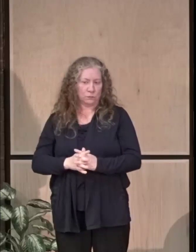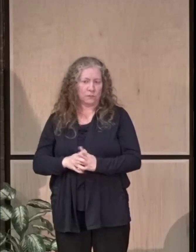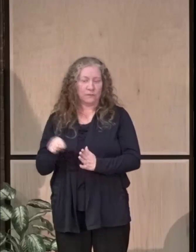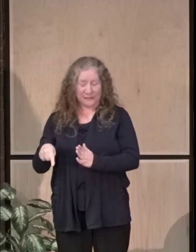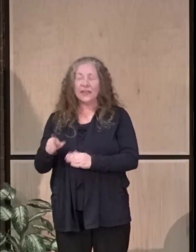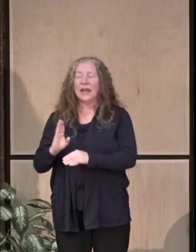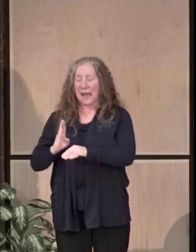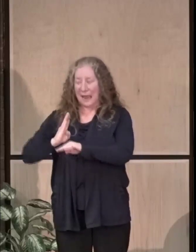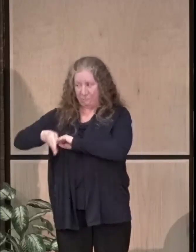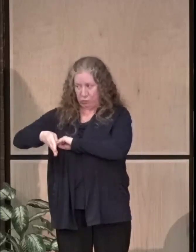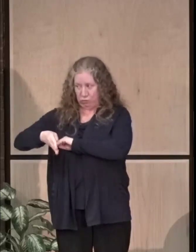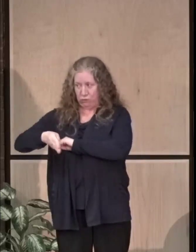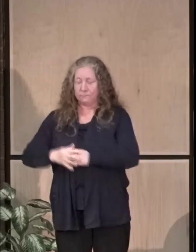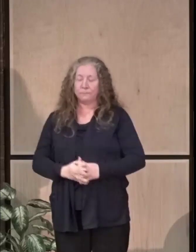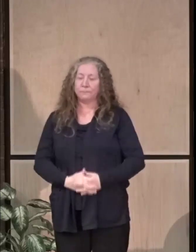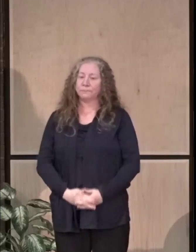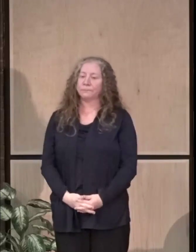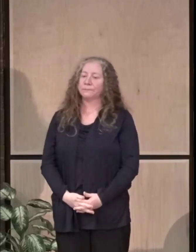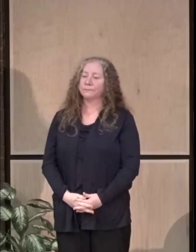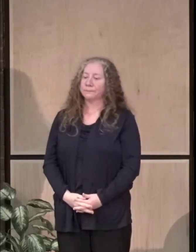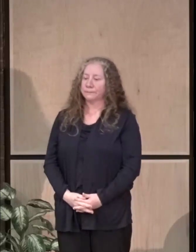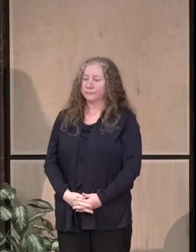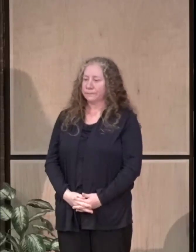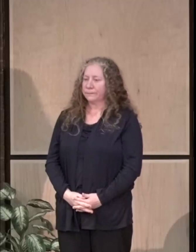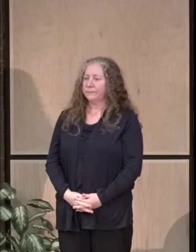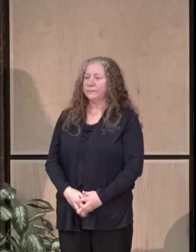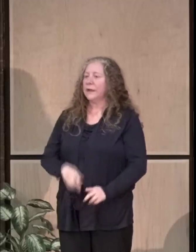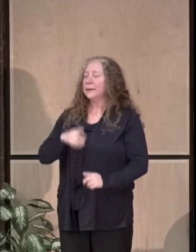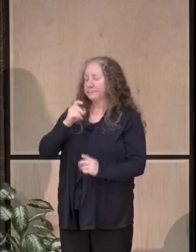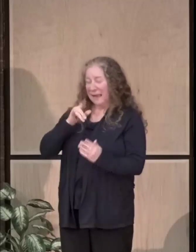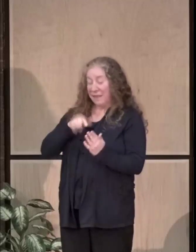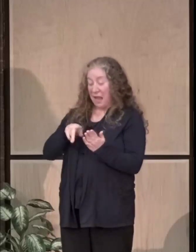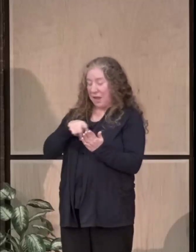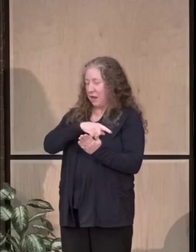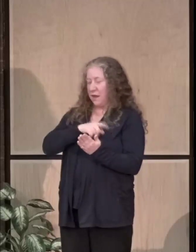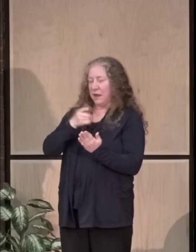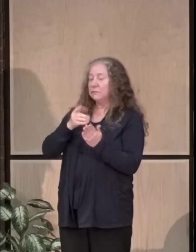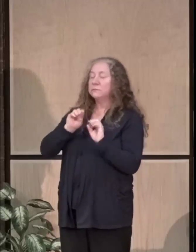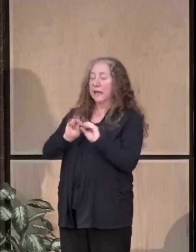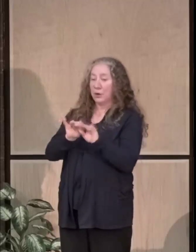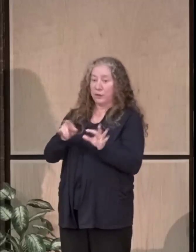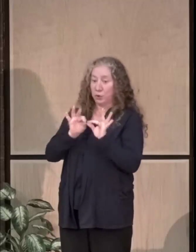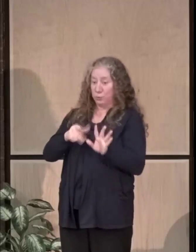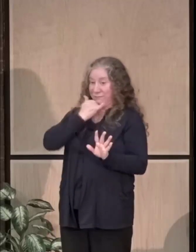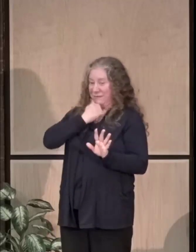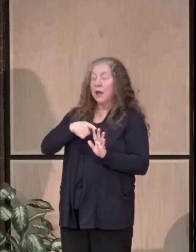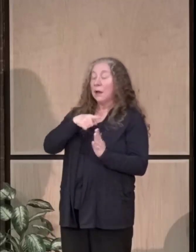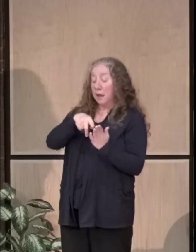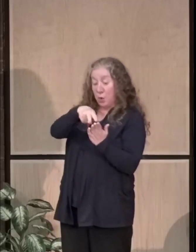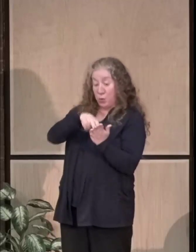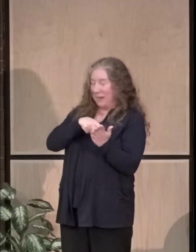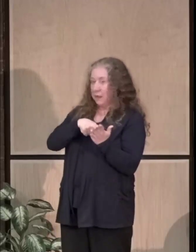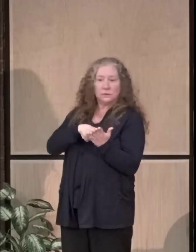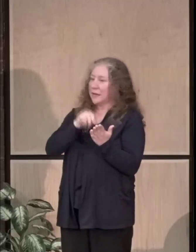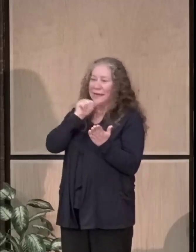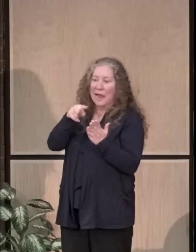this was after. And is Hodgson, in effect, telling you that he